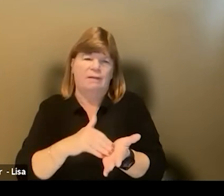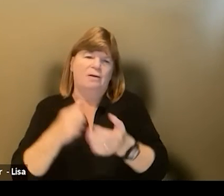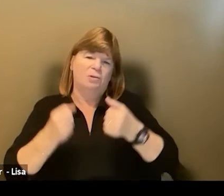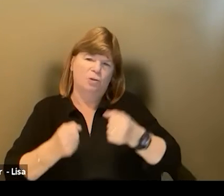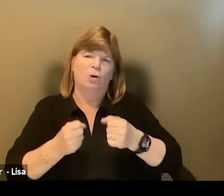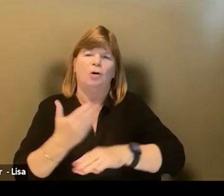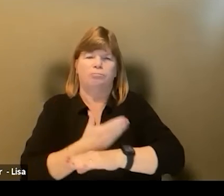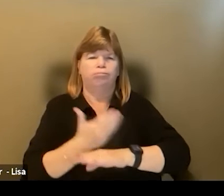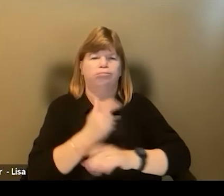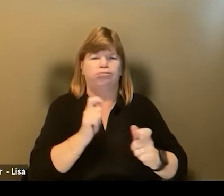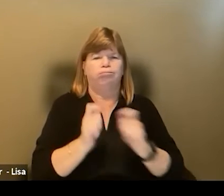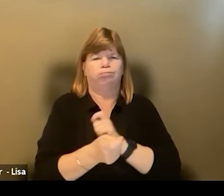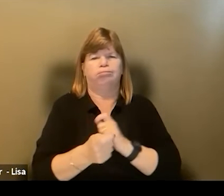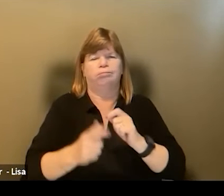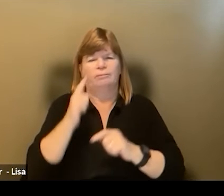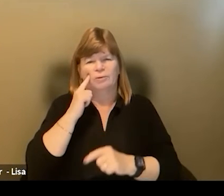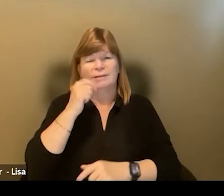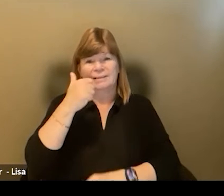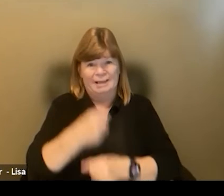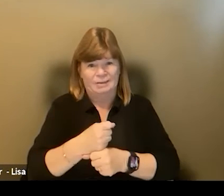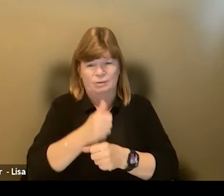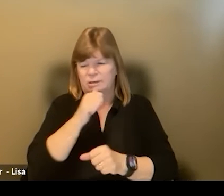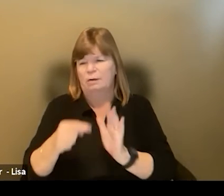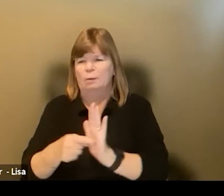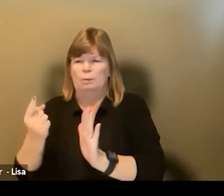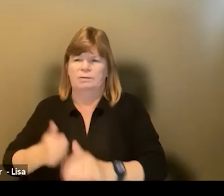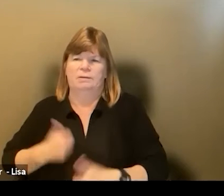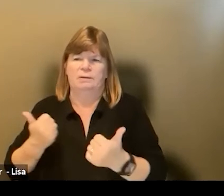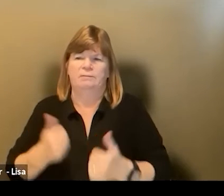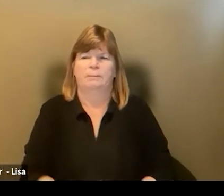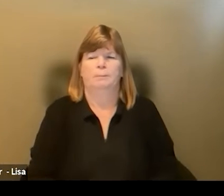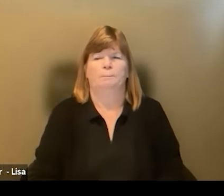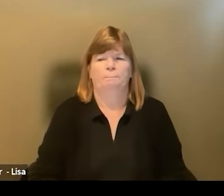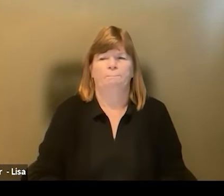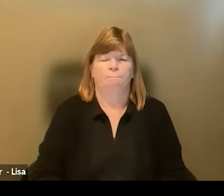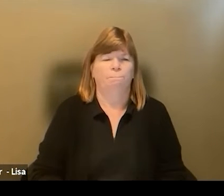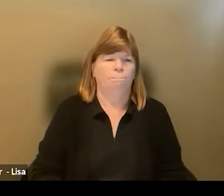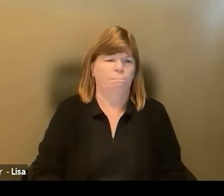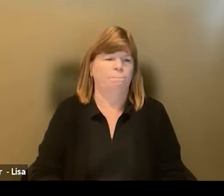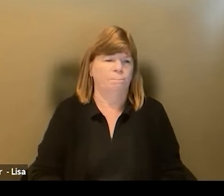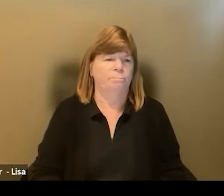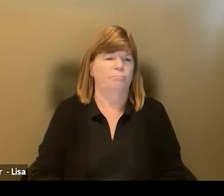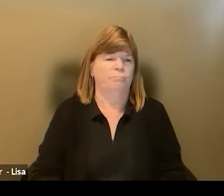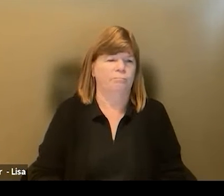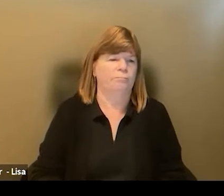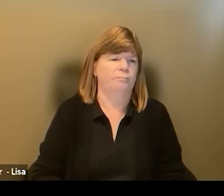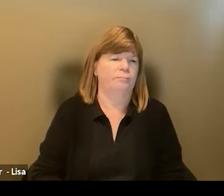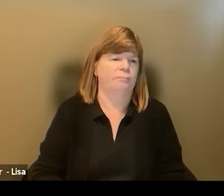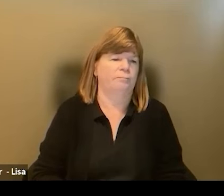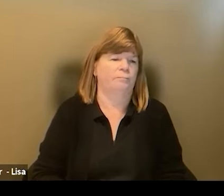vehicle modification cap is for every 10 years, not a lifetime for someone's waiver